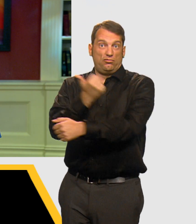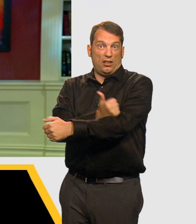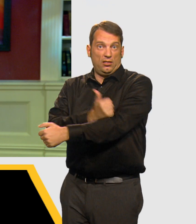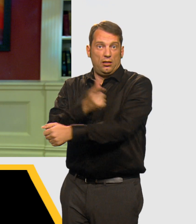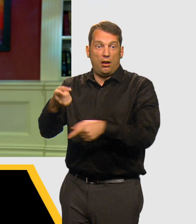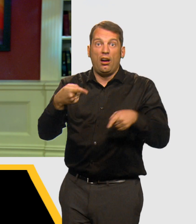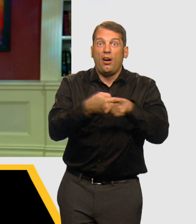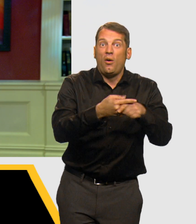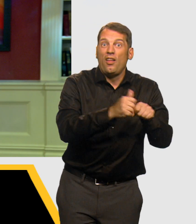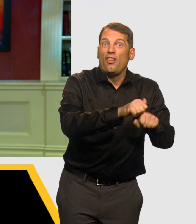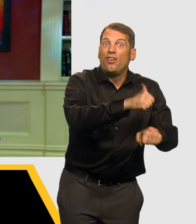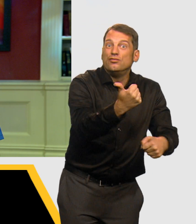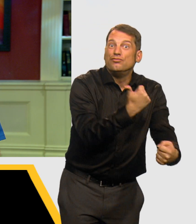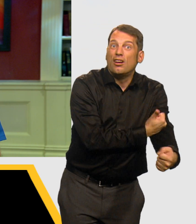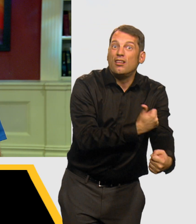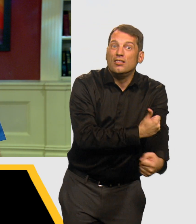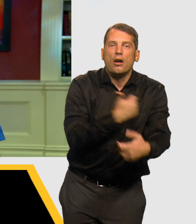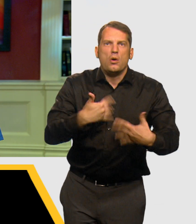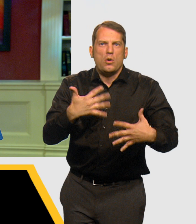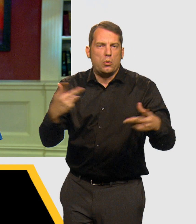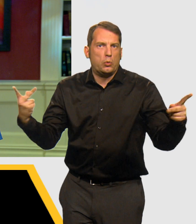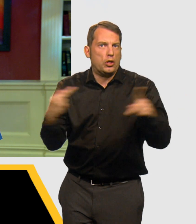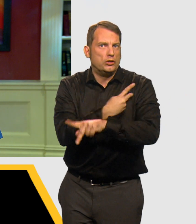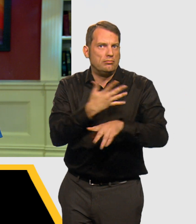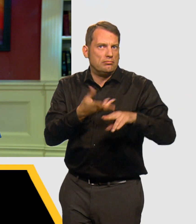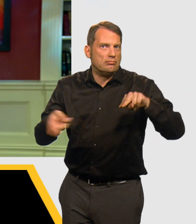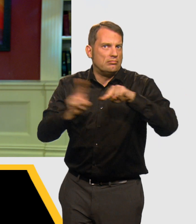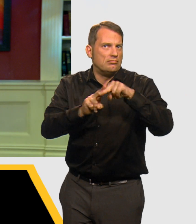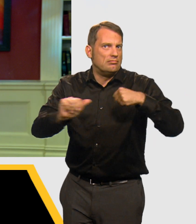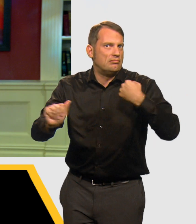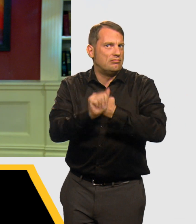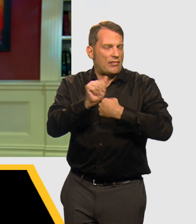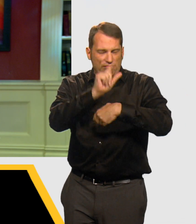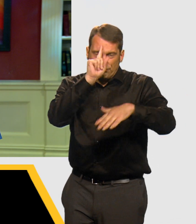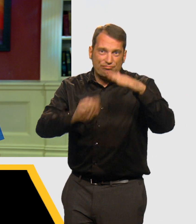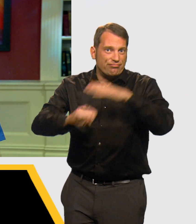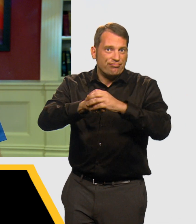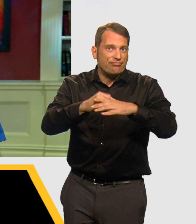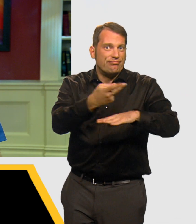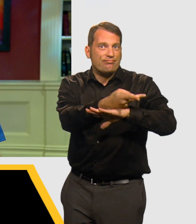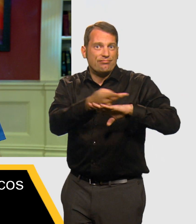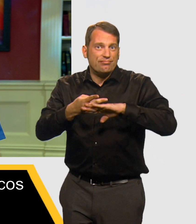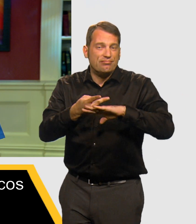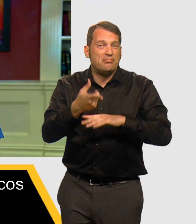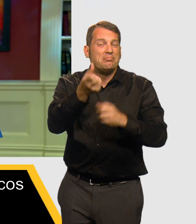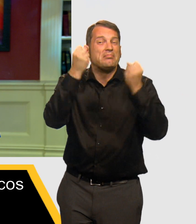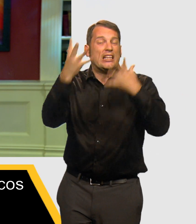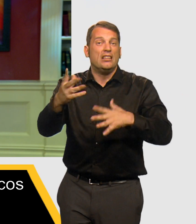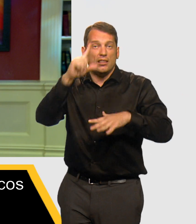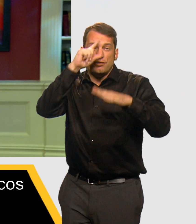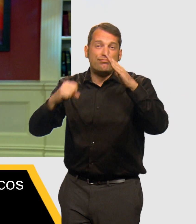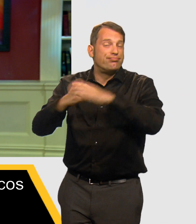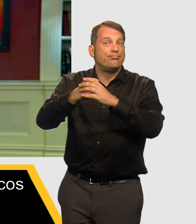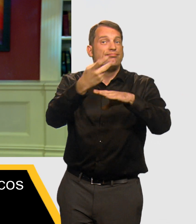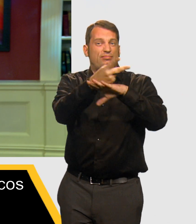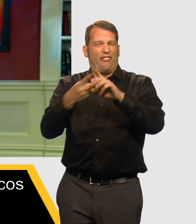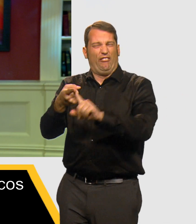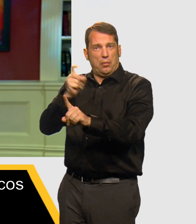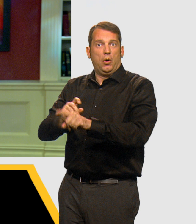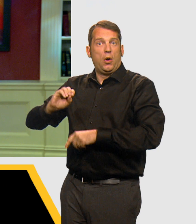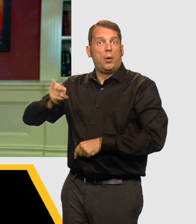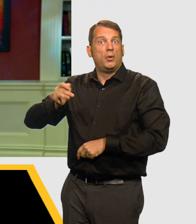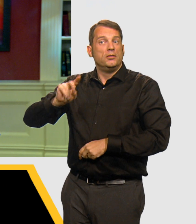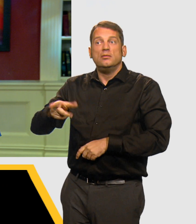drugs greatly increases the risk of an overdose. Many opioid-related overdoses result from mixing prescription